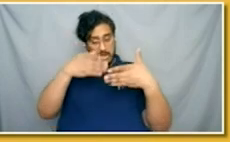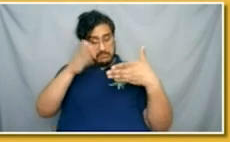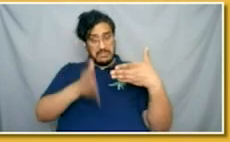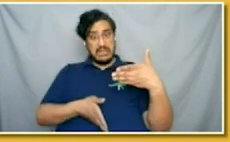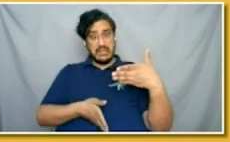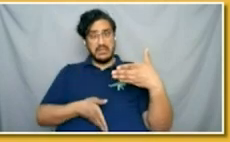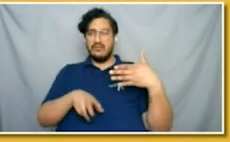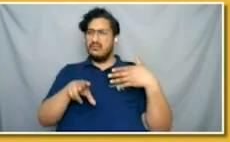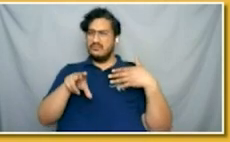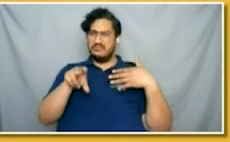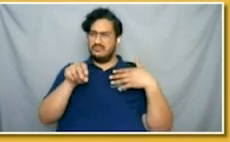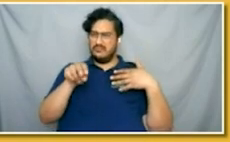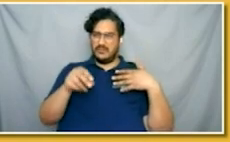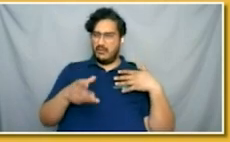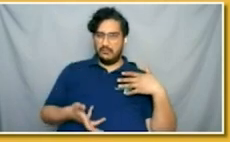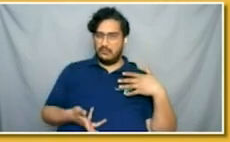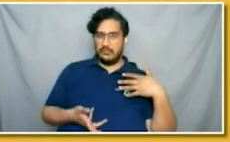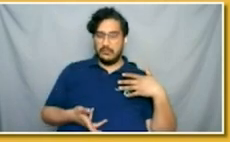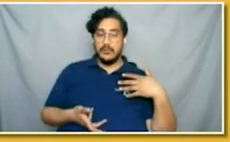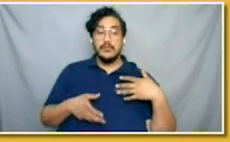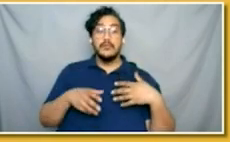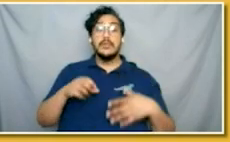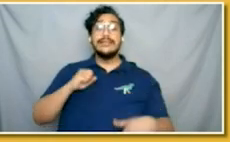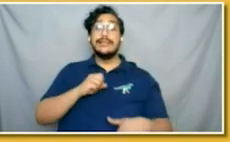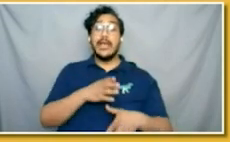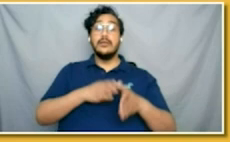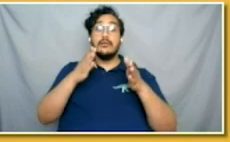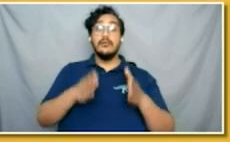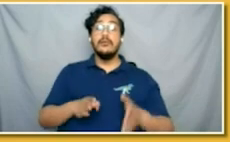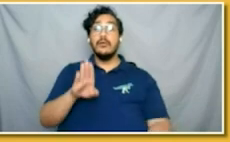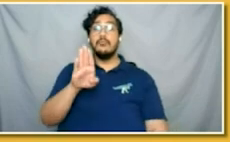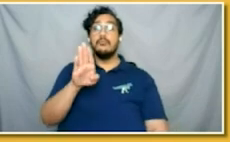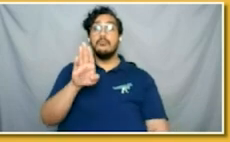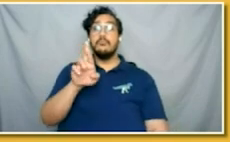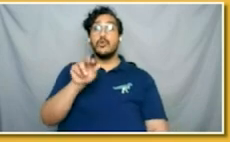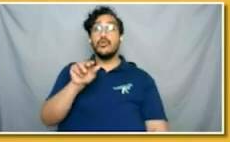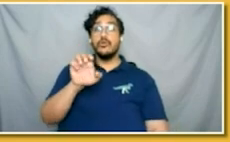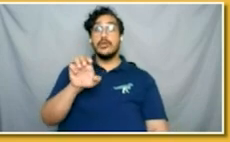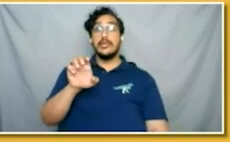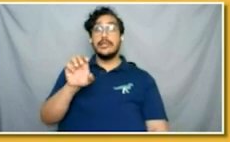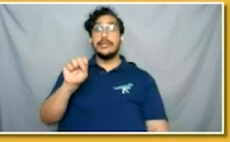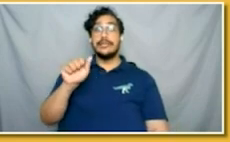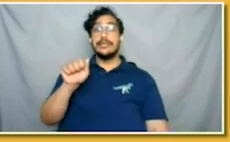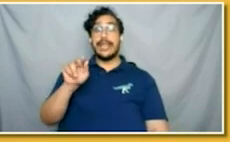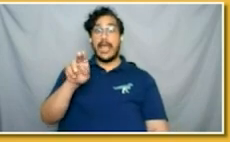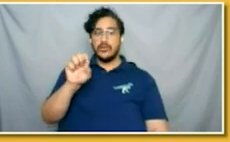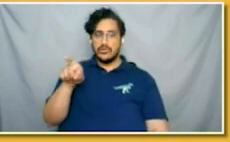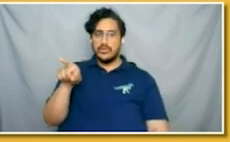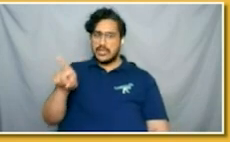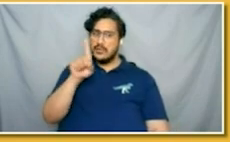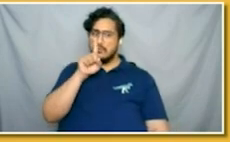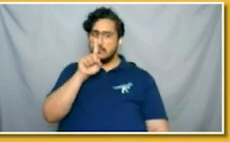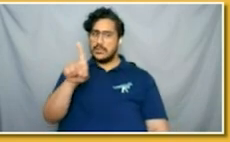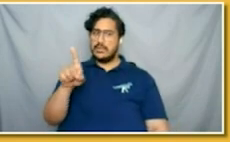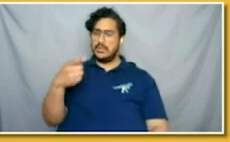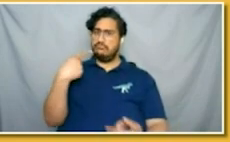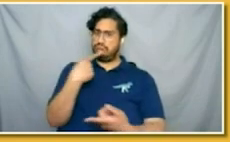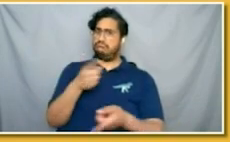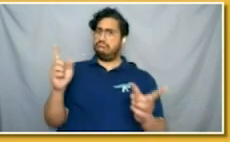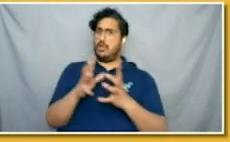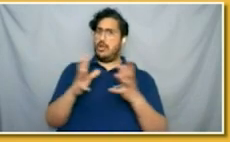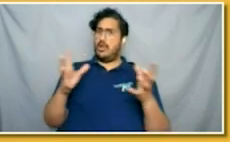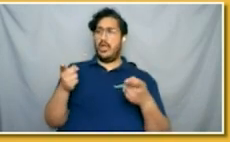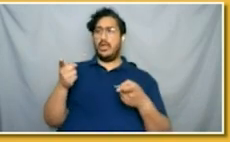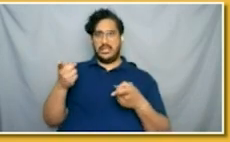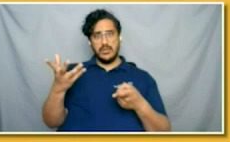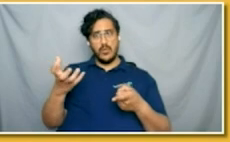Because Senator Bernie Sanders was pretty vocal about a lot of stuff that he wants the Postal Service to be able to do, you know, over the past few